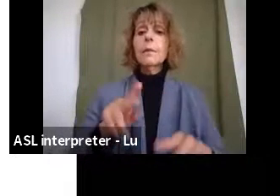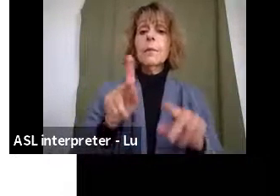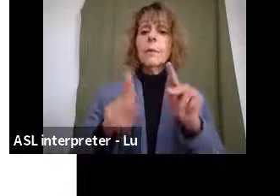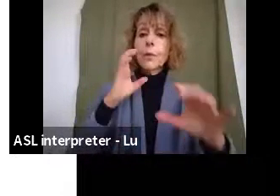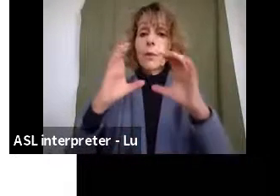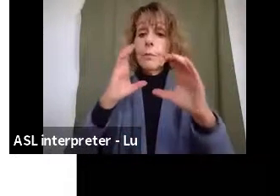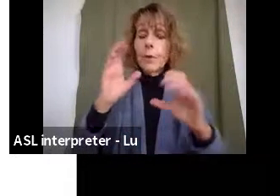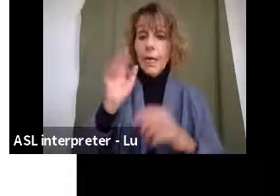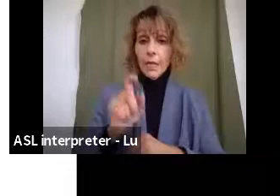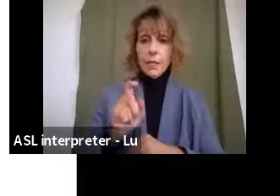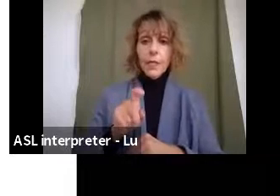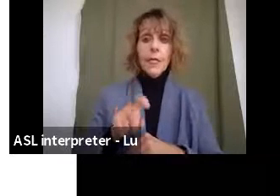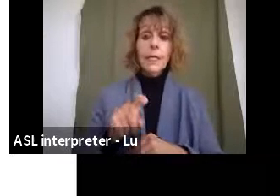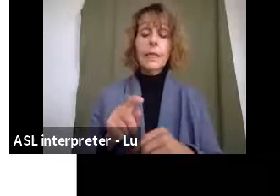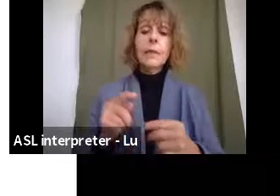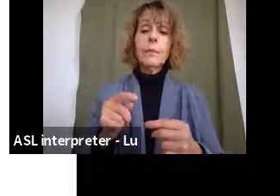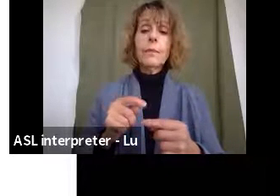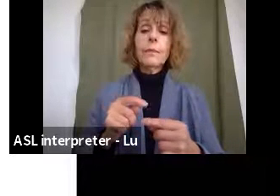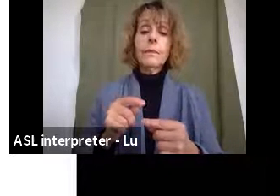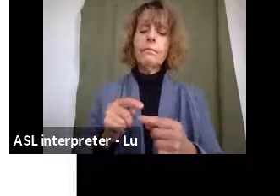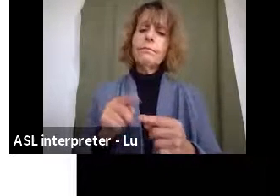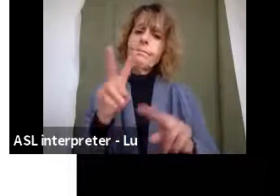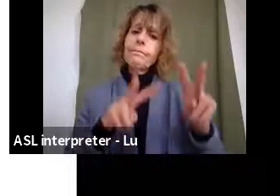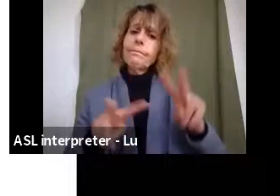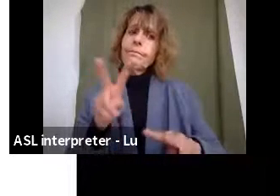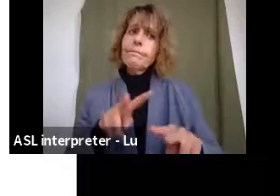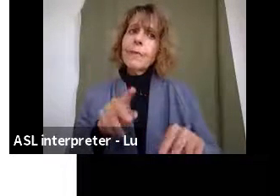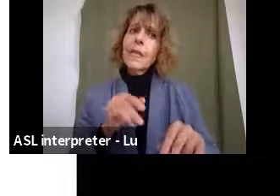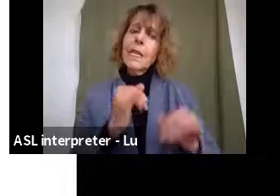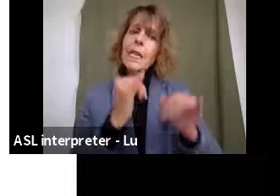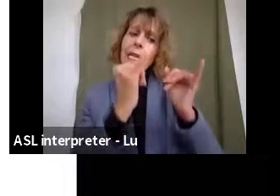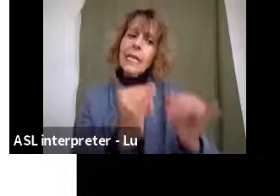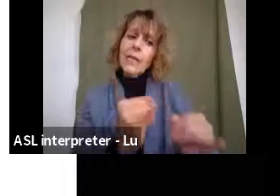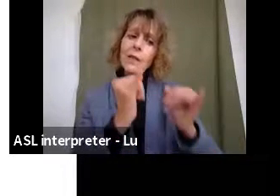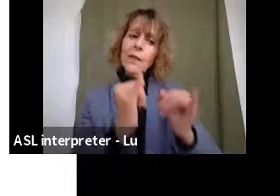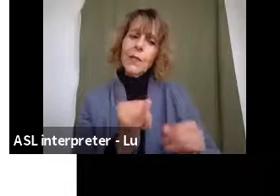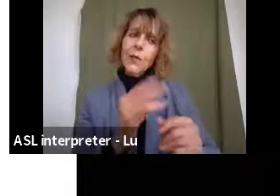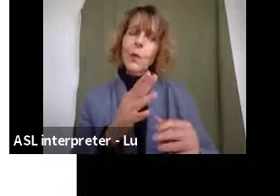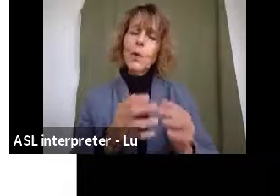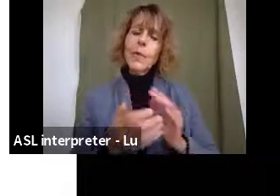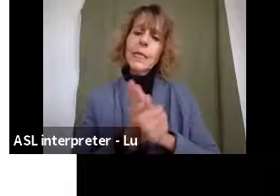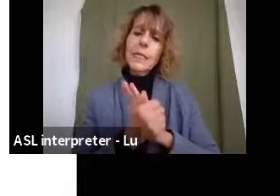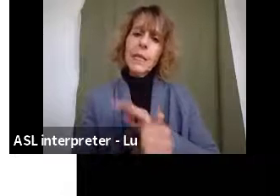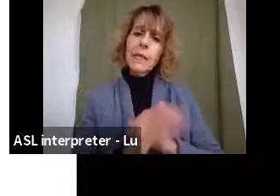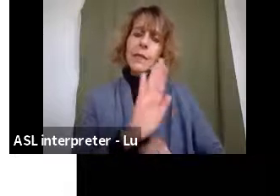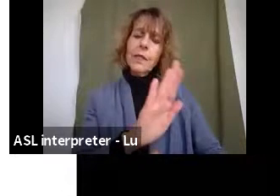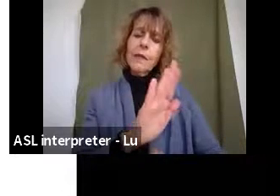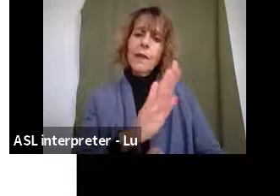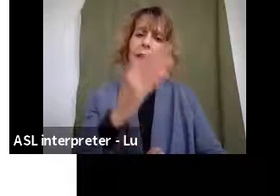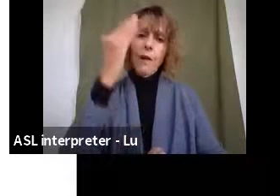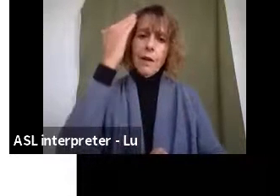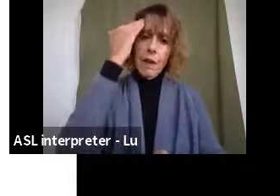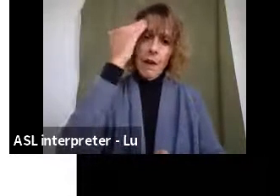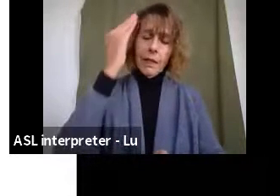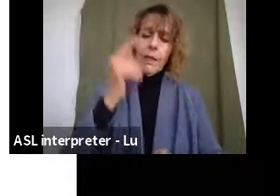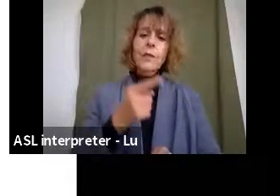account the individual's skills and knowledge, the nature and complexity of the communication, and also the